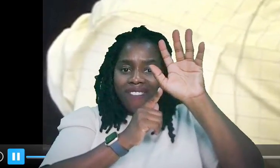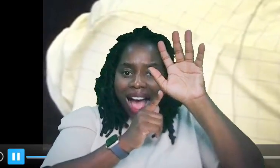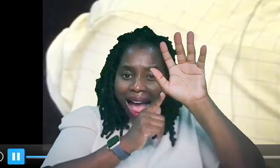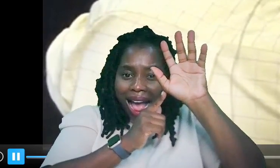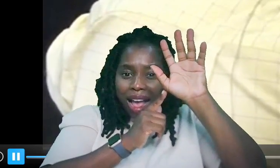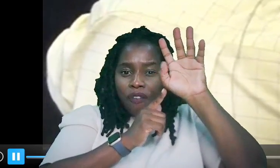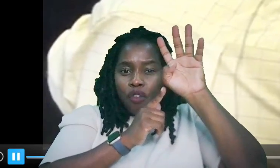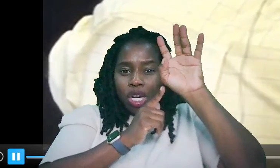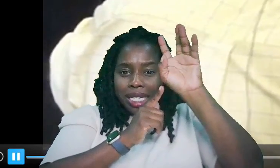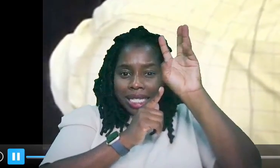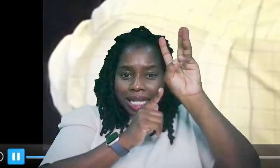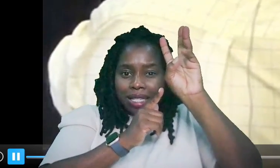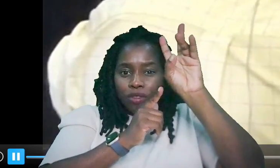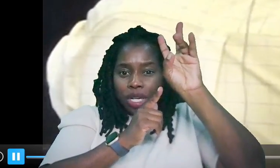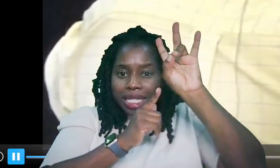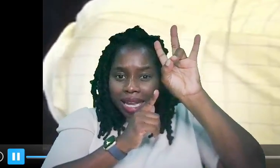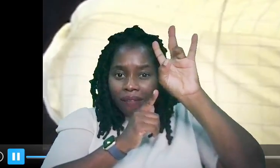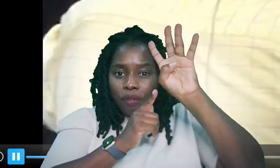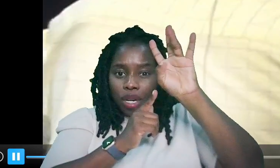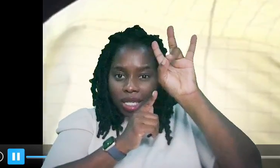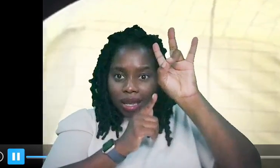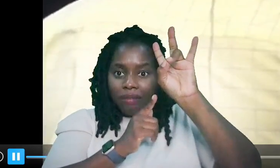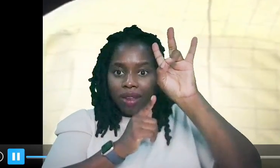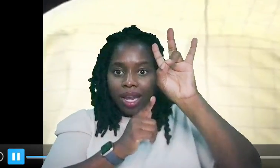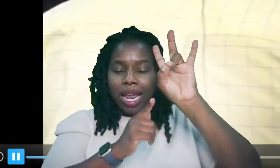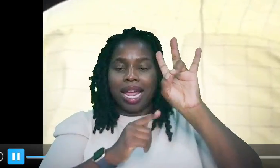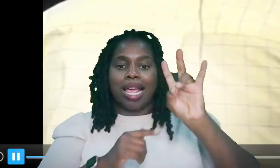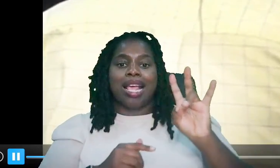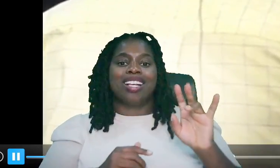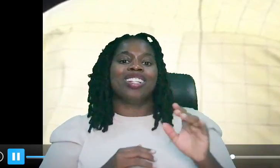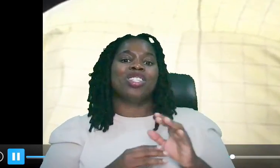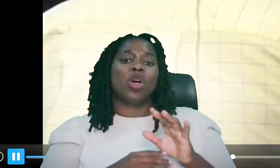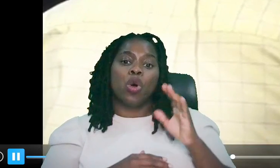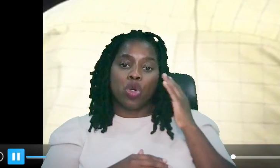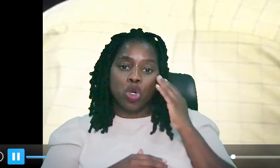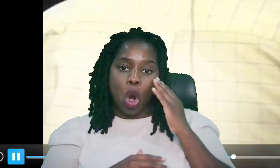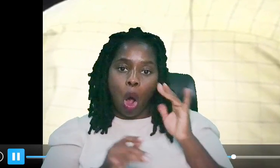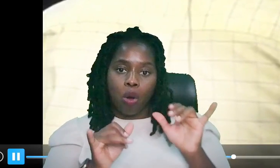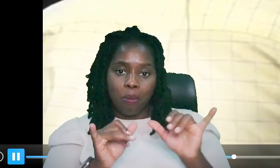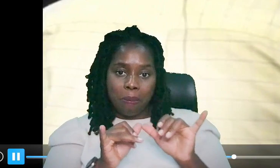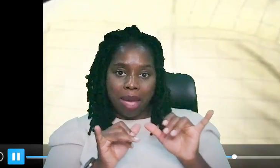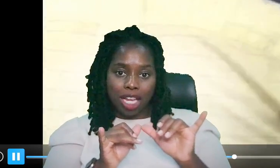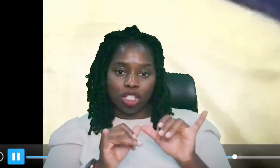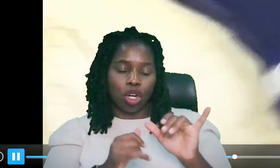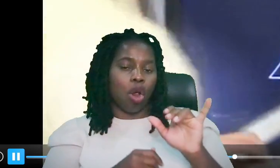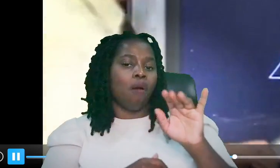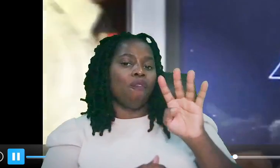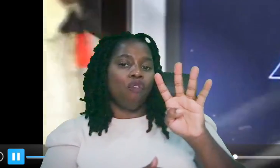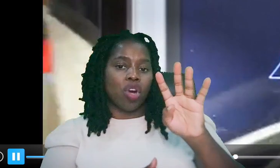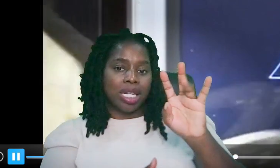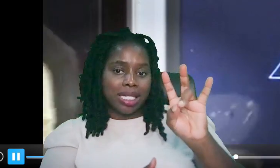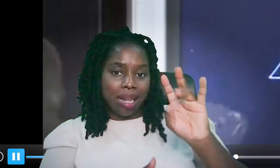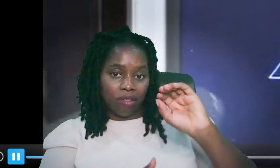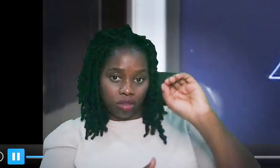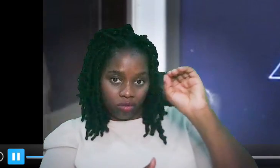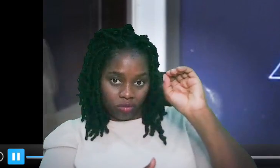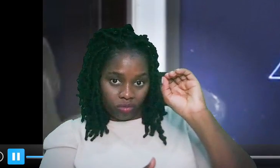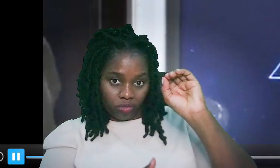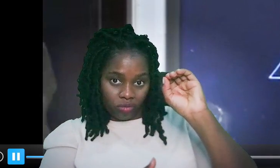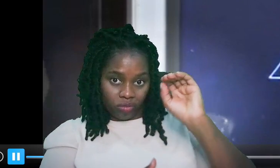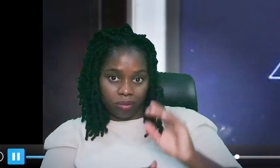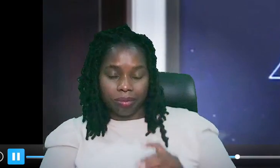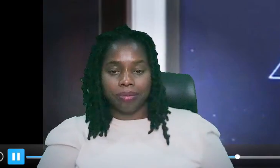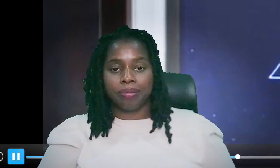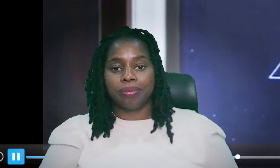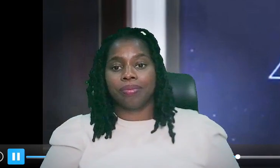45, 46, 47. It's hitting this protractor at right about 47